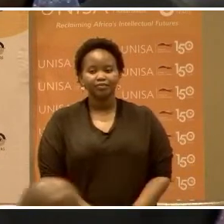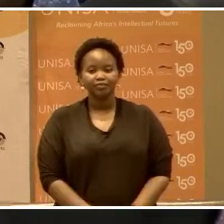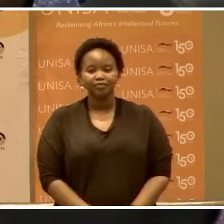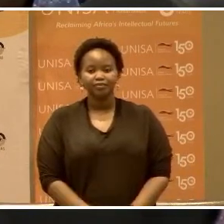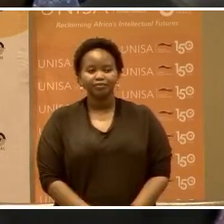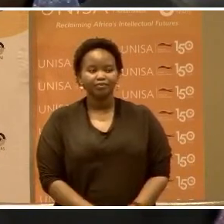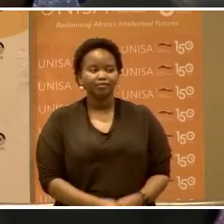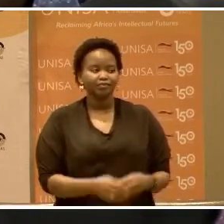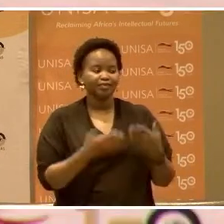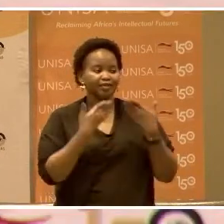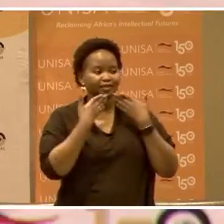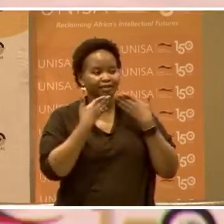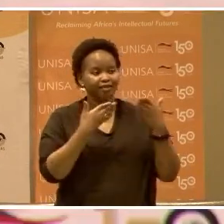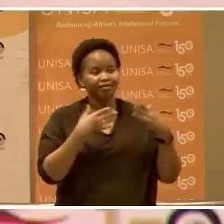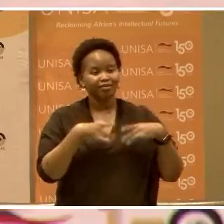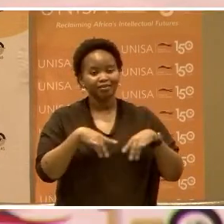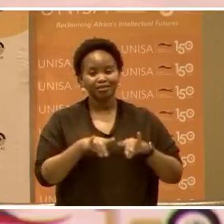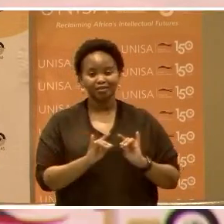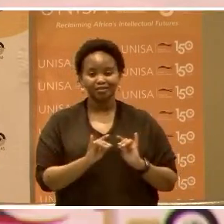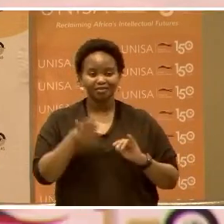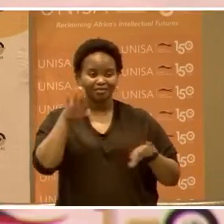Thank you, Chair. Avshin,